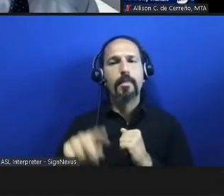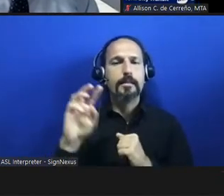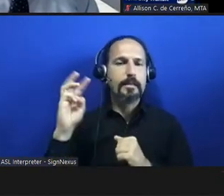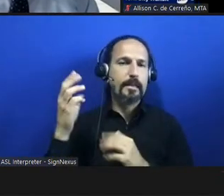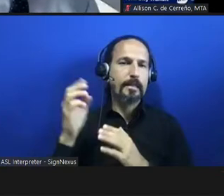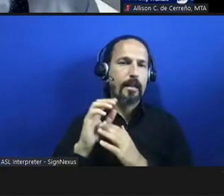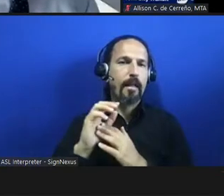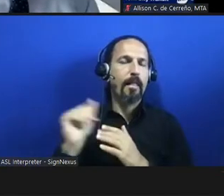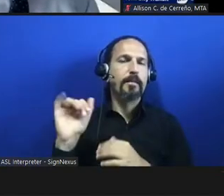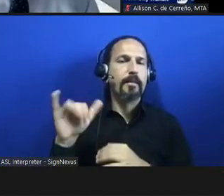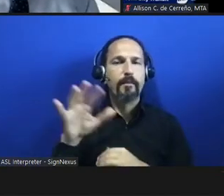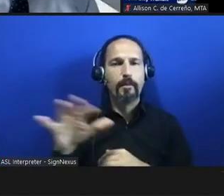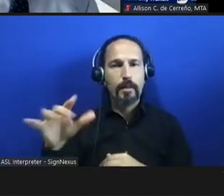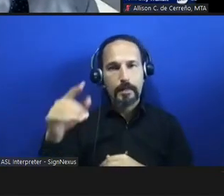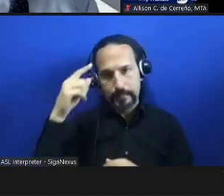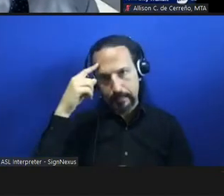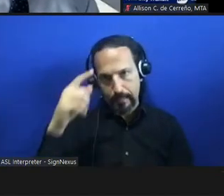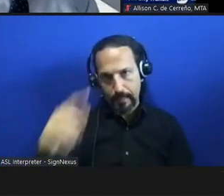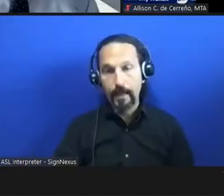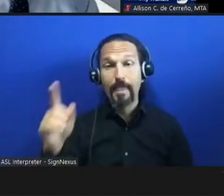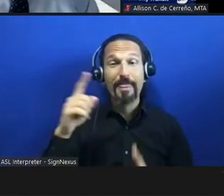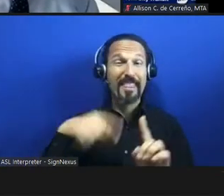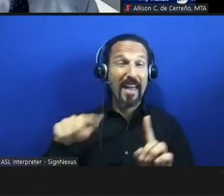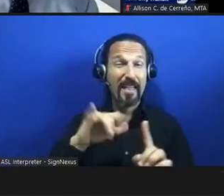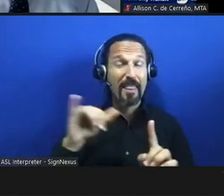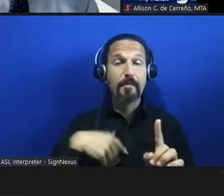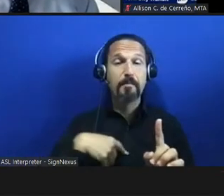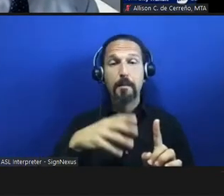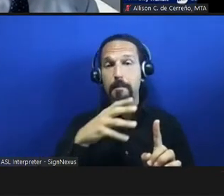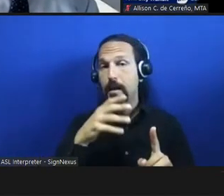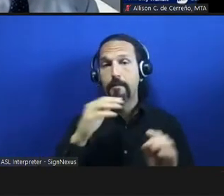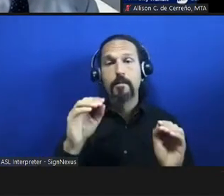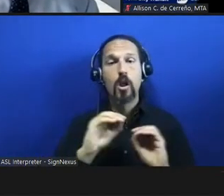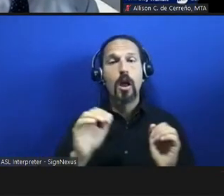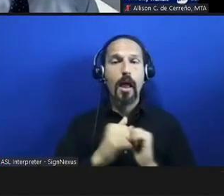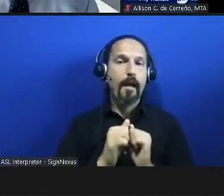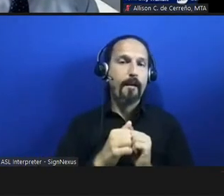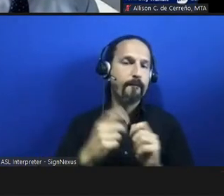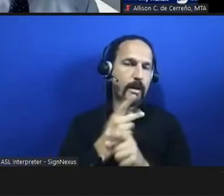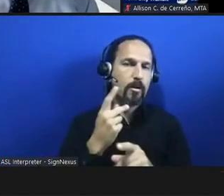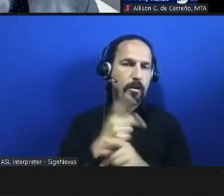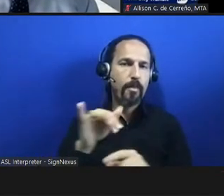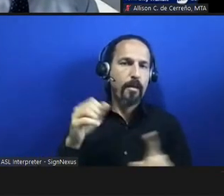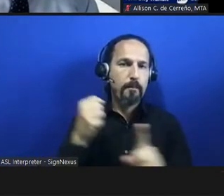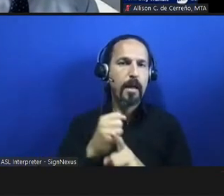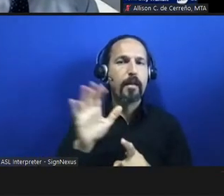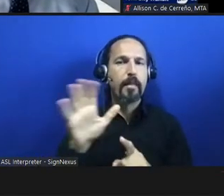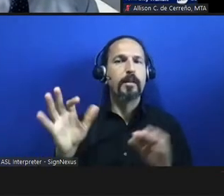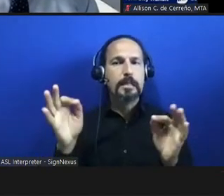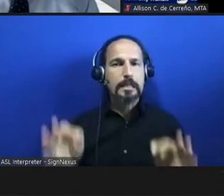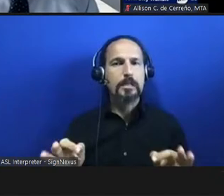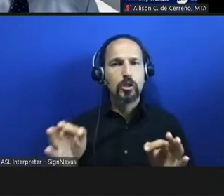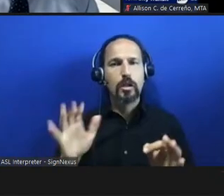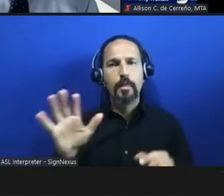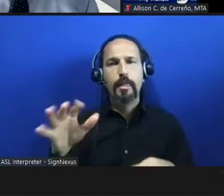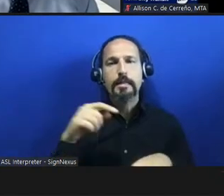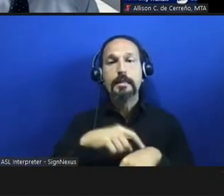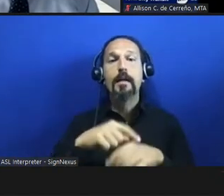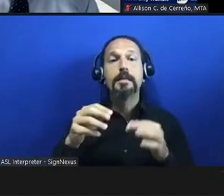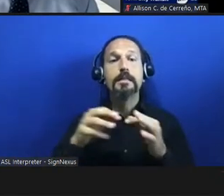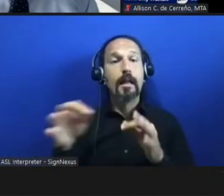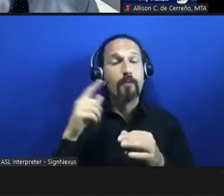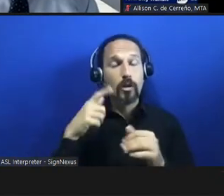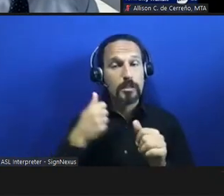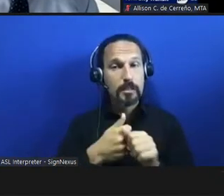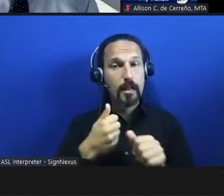dollars and 55 cents they like my mother have no way to assess the full impact of their decision the time delay they impose on